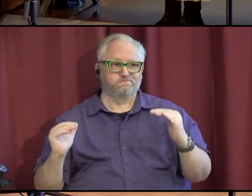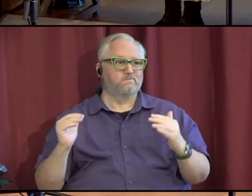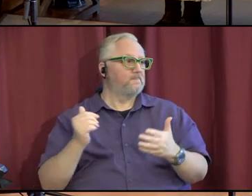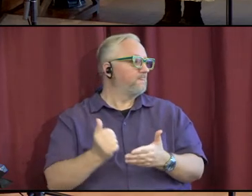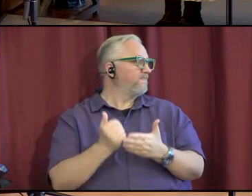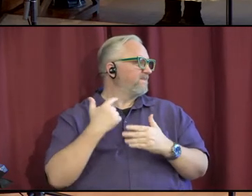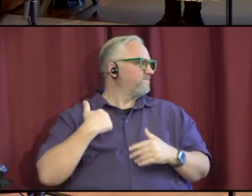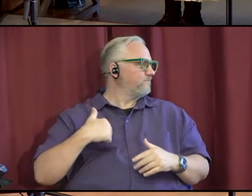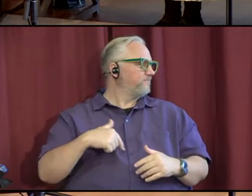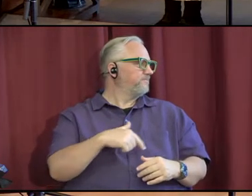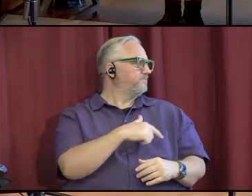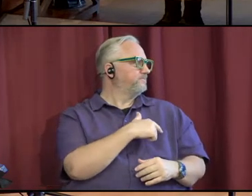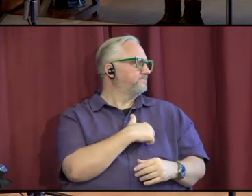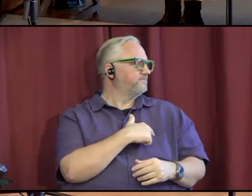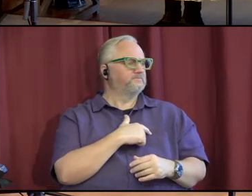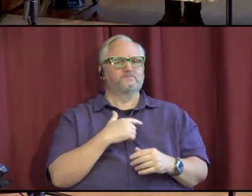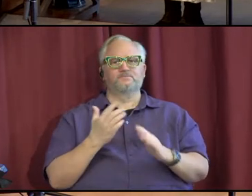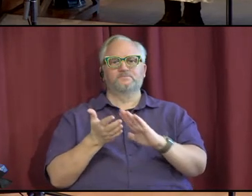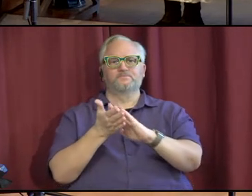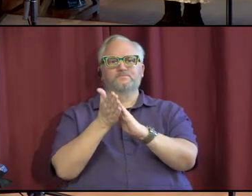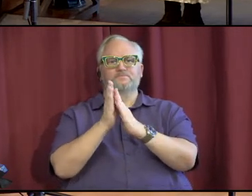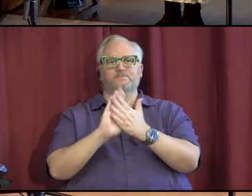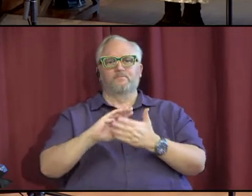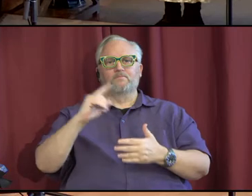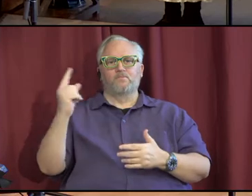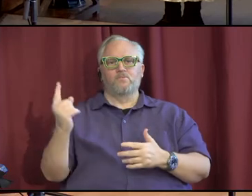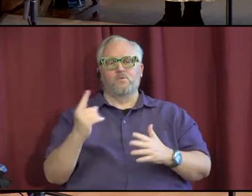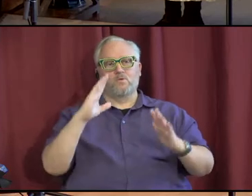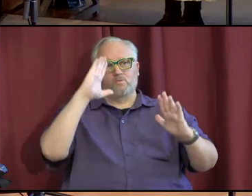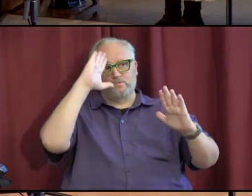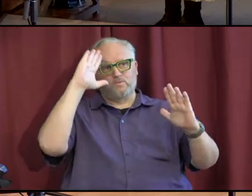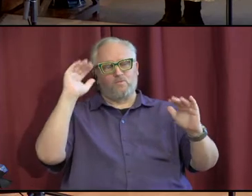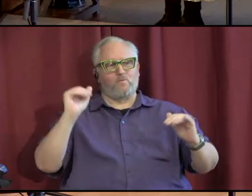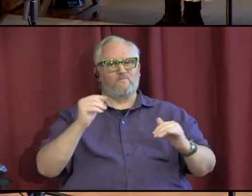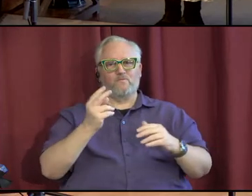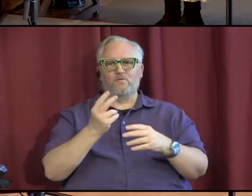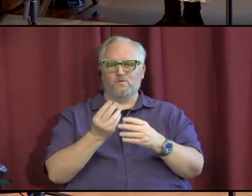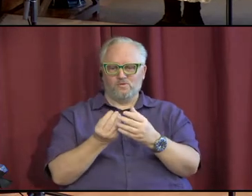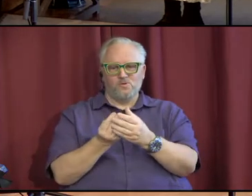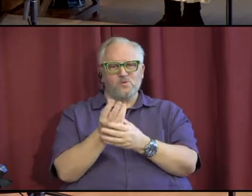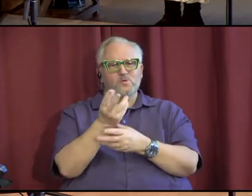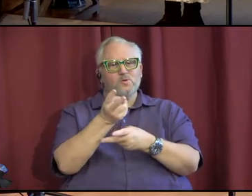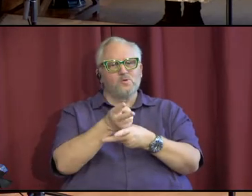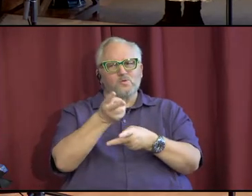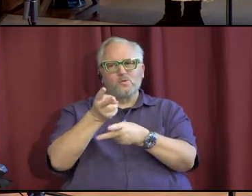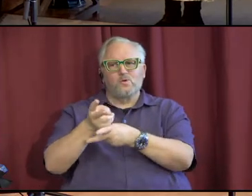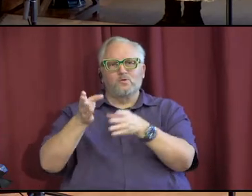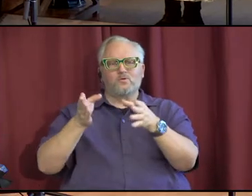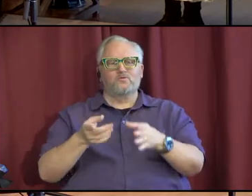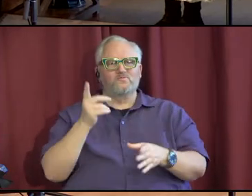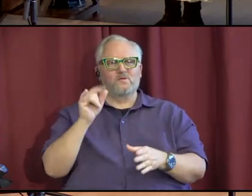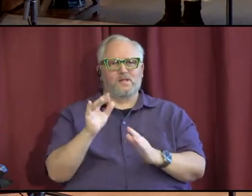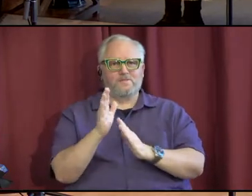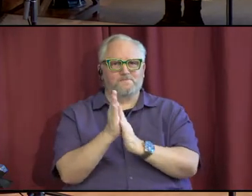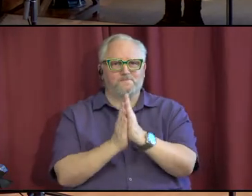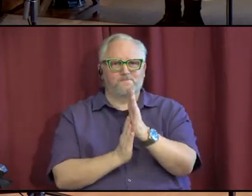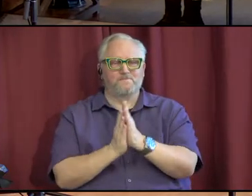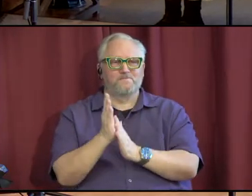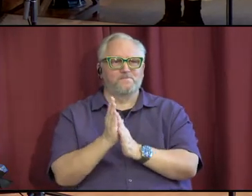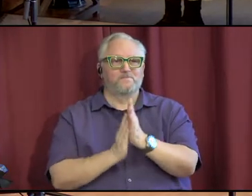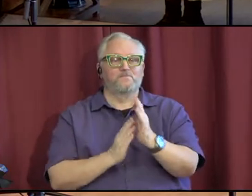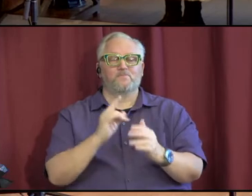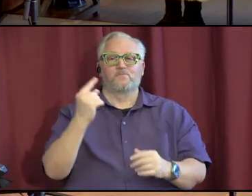Help us to be the always hopeful gardeners of the spirit, the